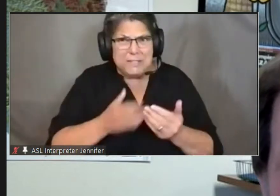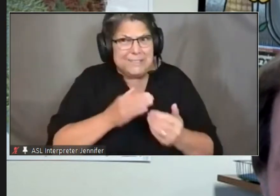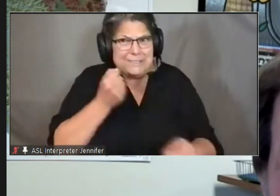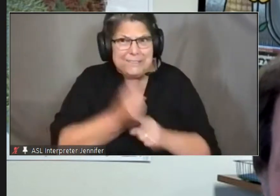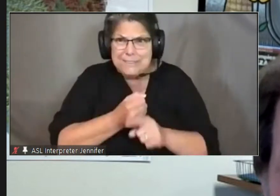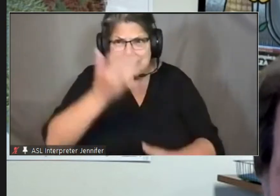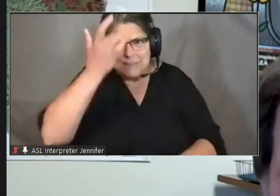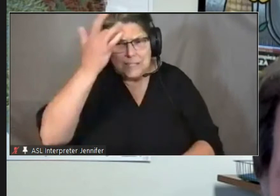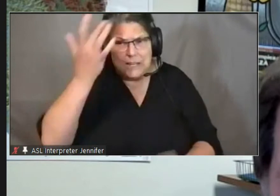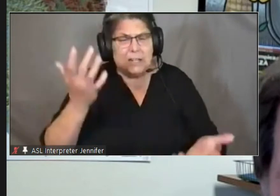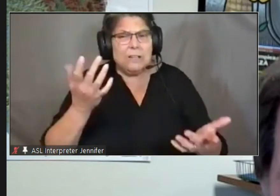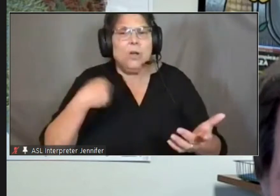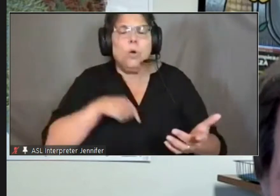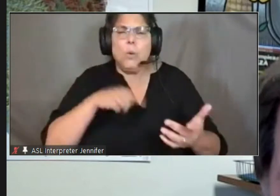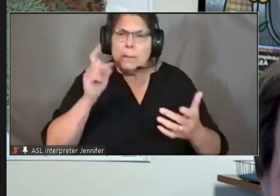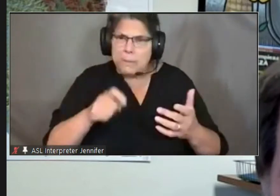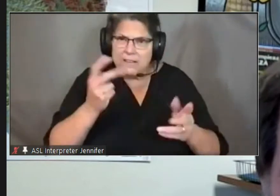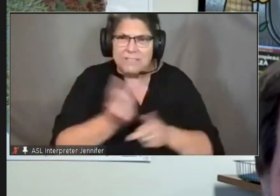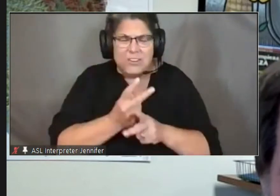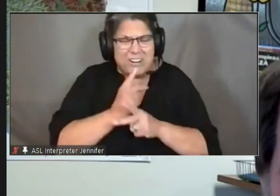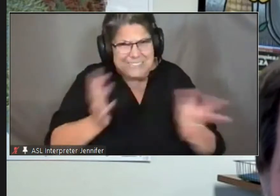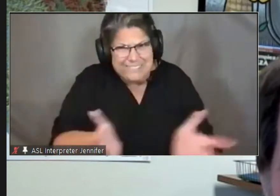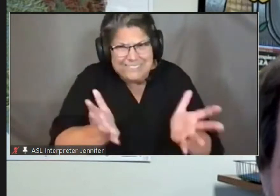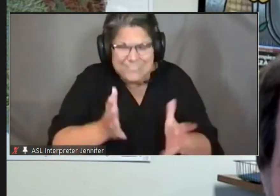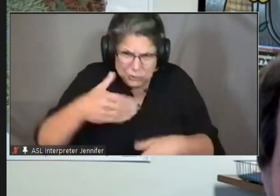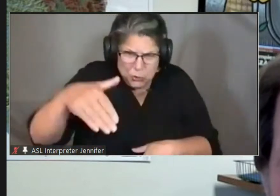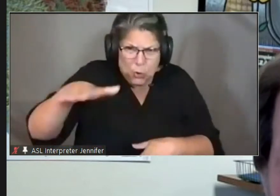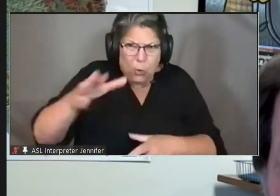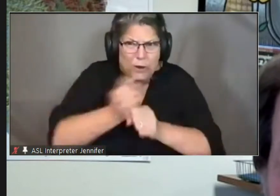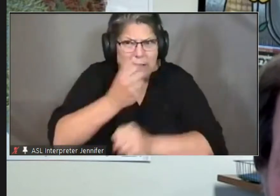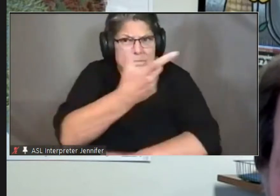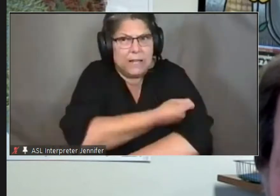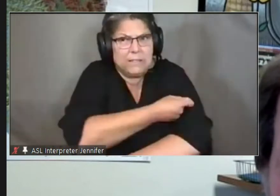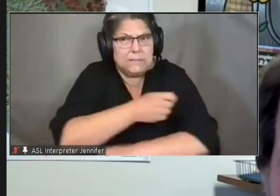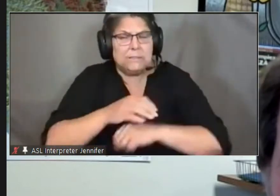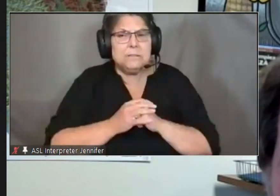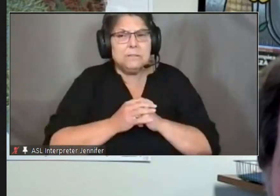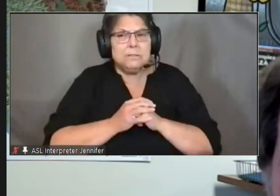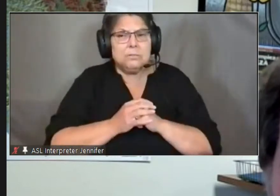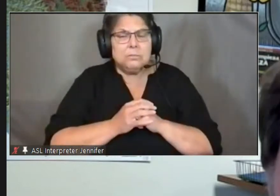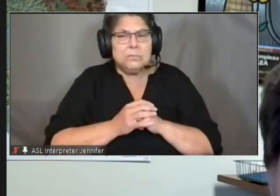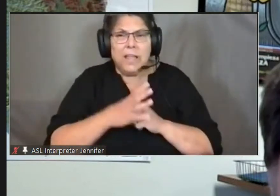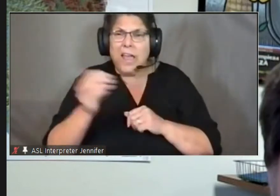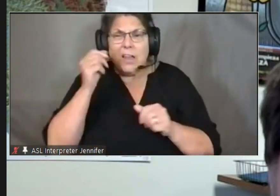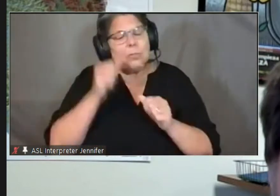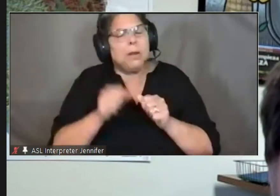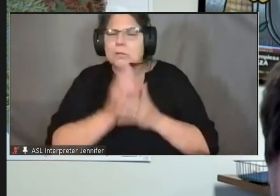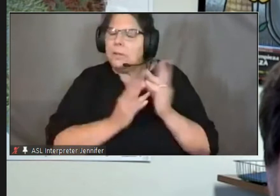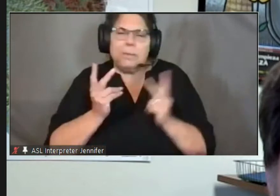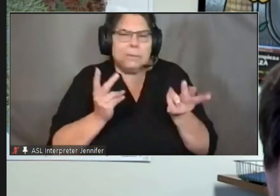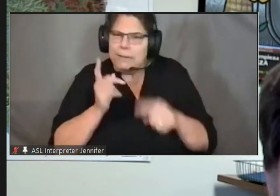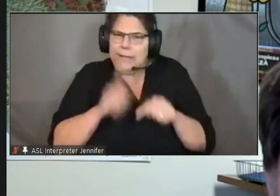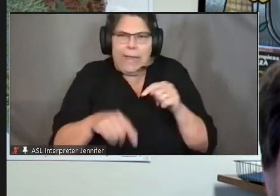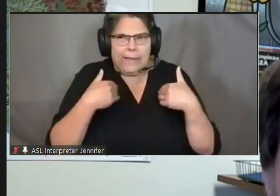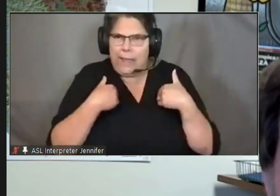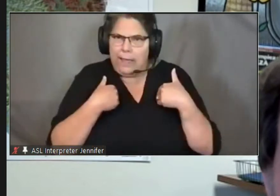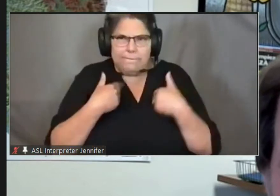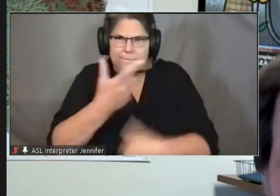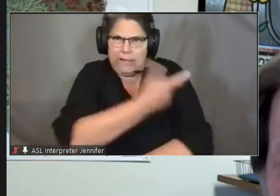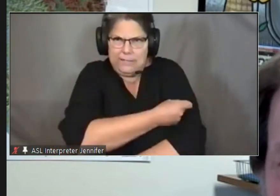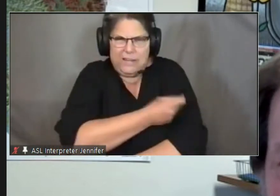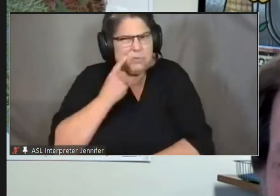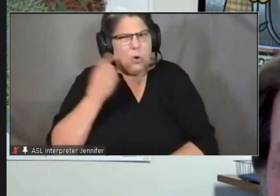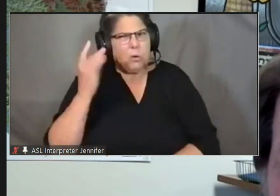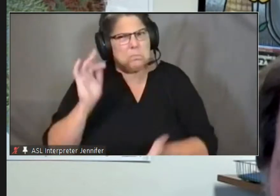get them out to get their vaccinations. And remember, there are still some who cannot get vaccinated for medical reasons. So